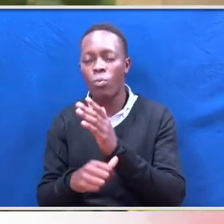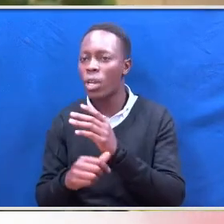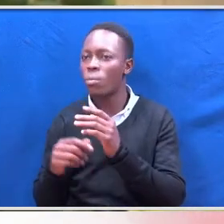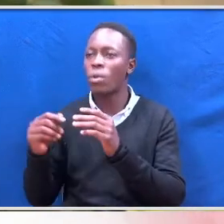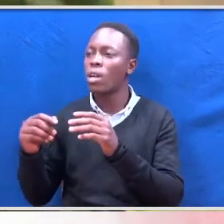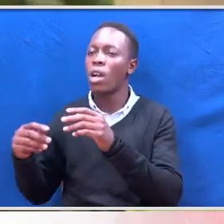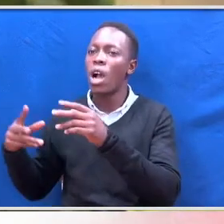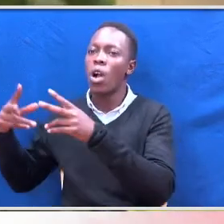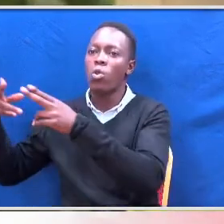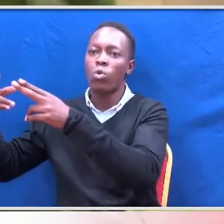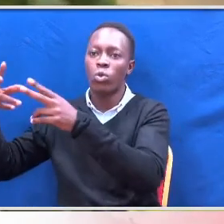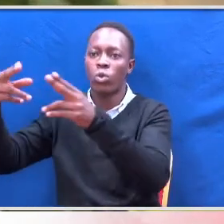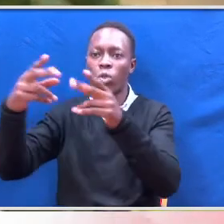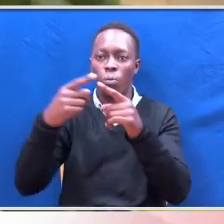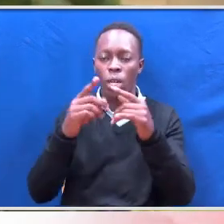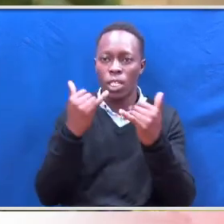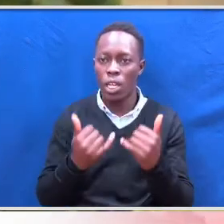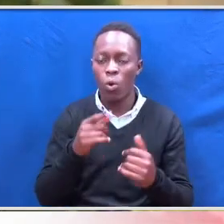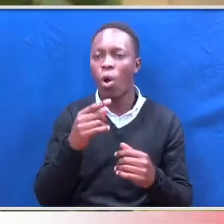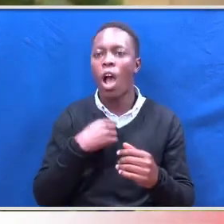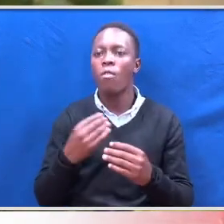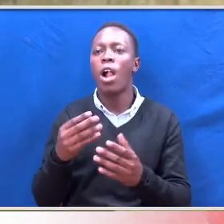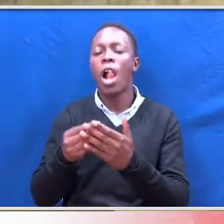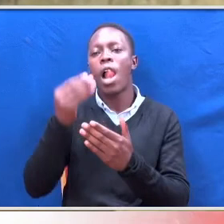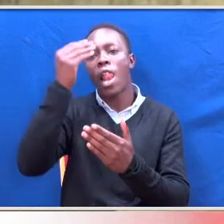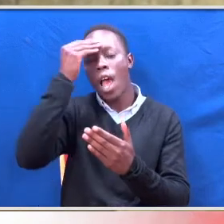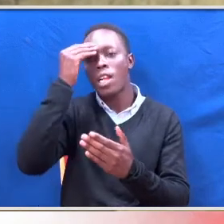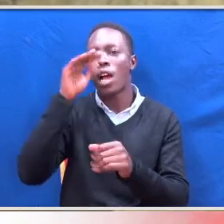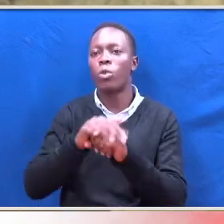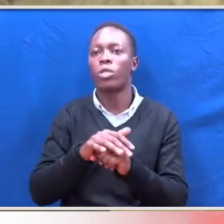nini. Lakini kwa hii mambo, imetufusa kitu kubwa sana.